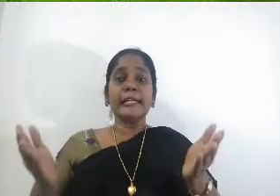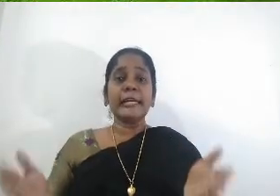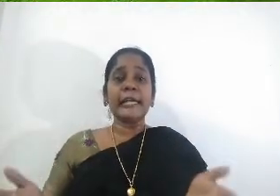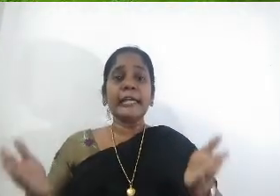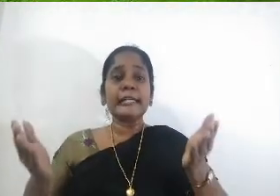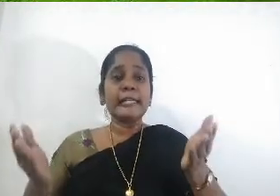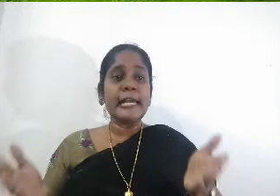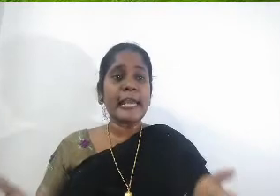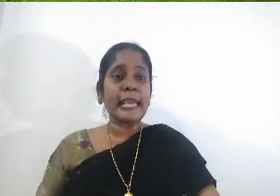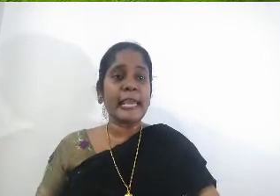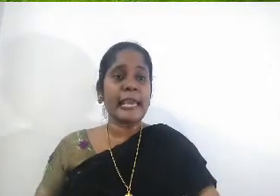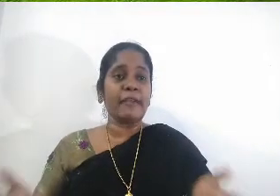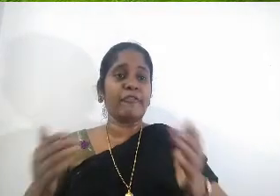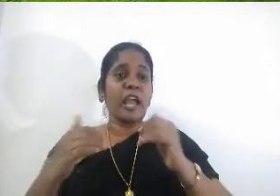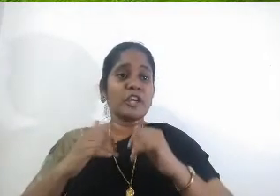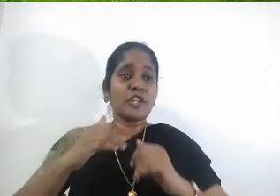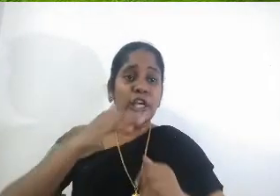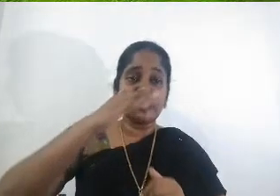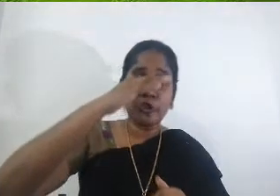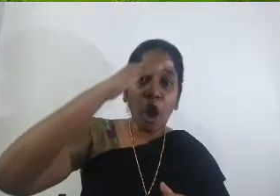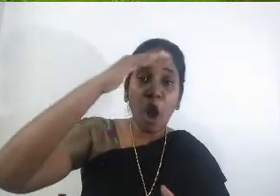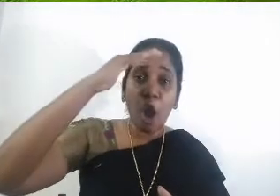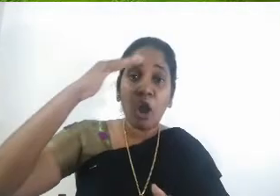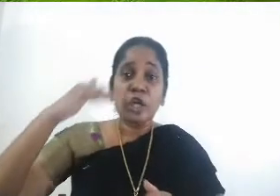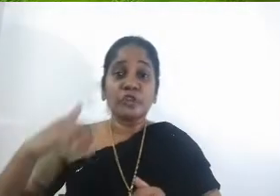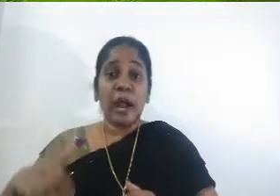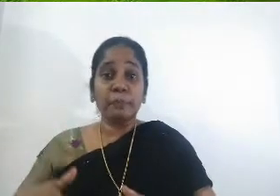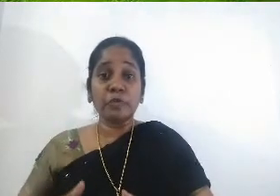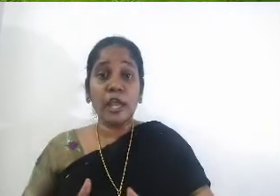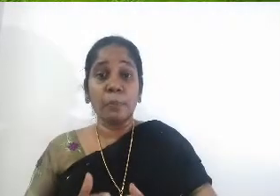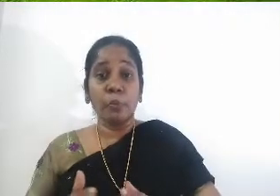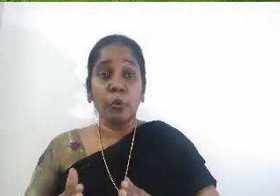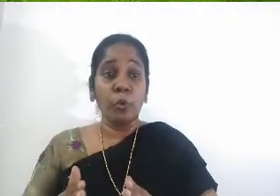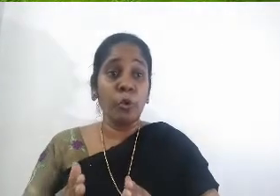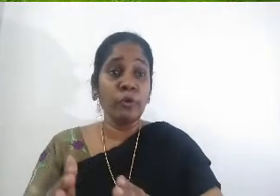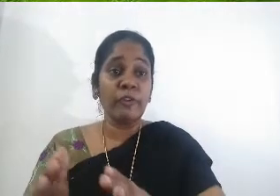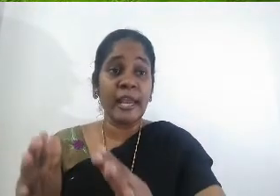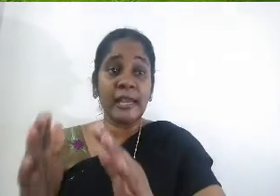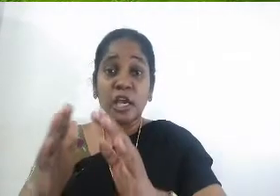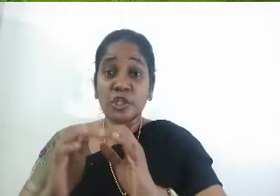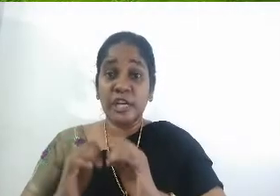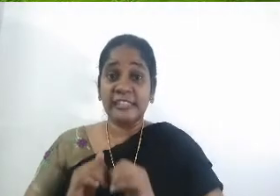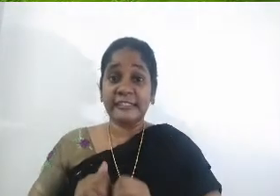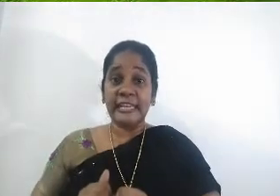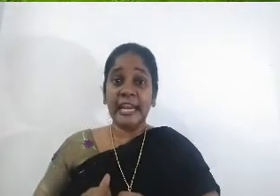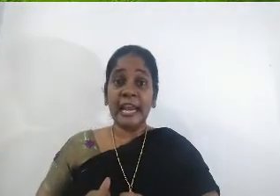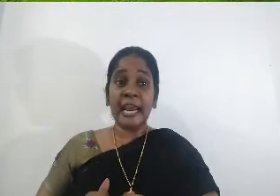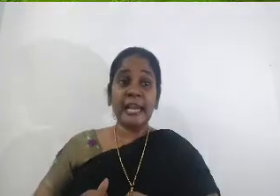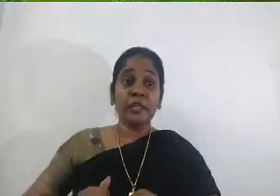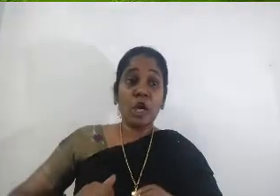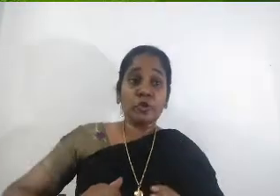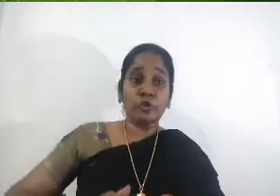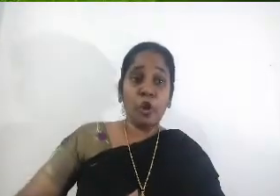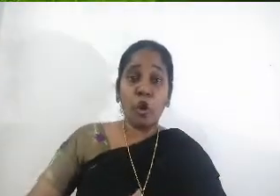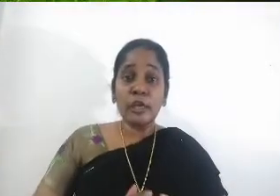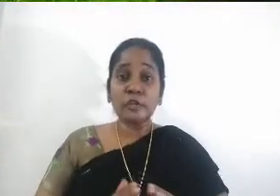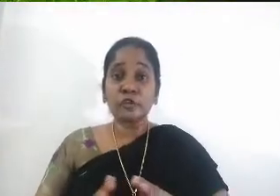big green leaf. She saw something moving. She